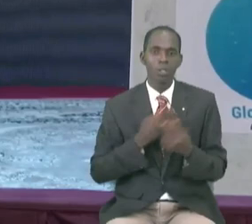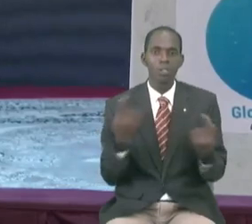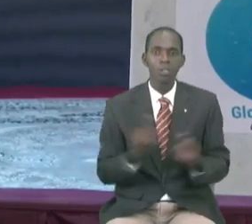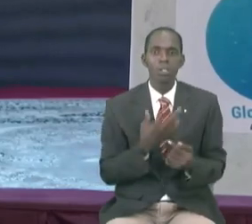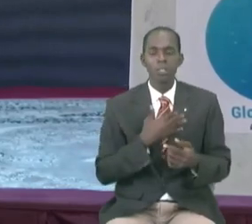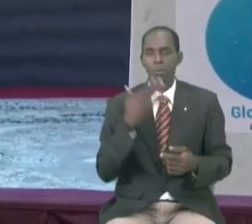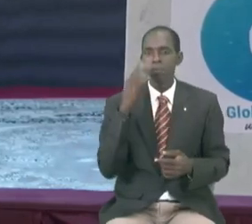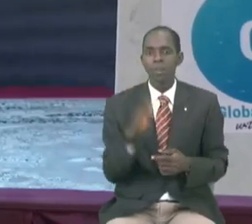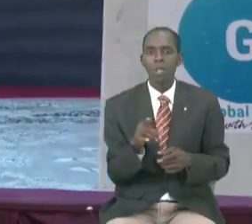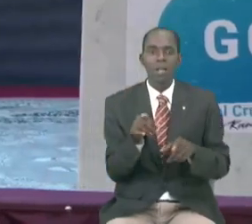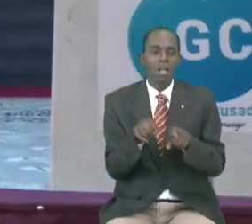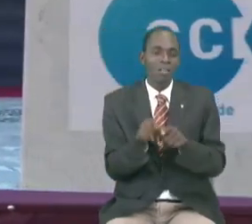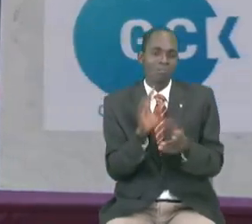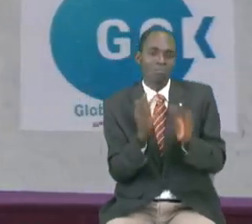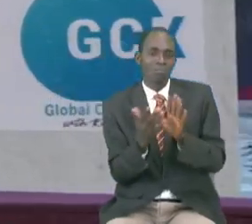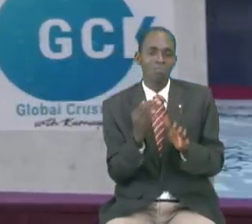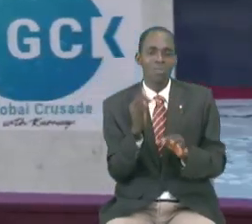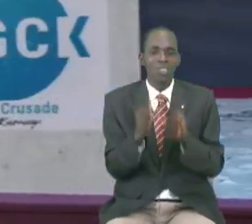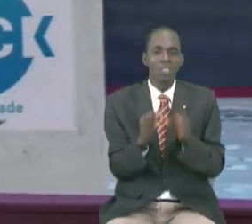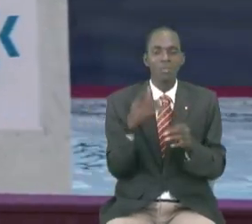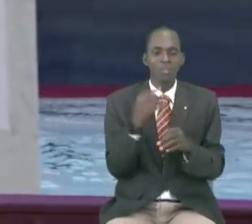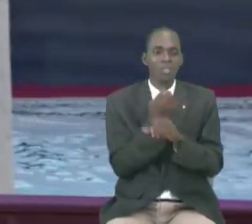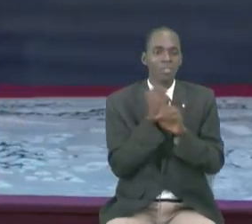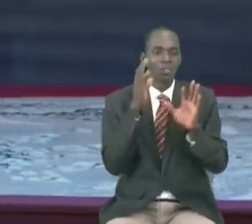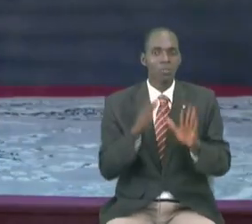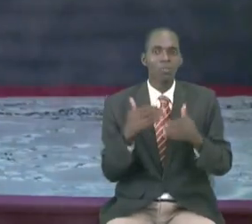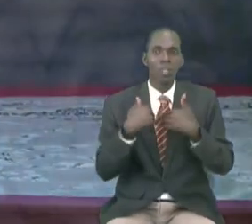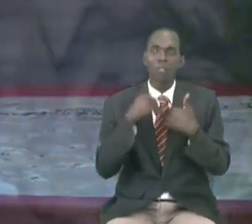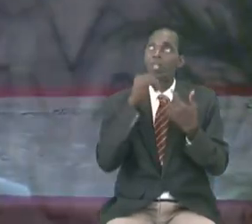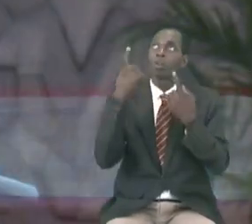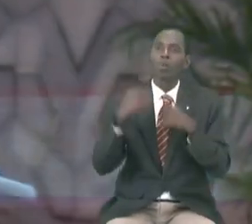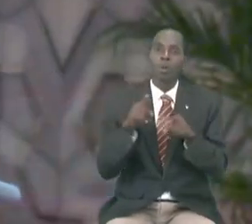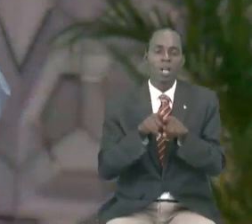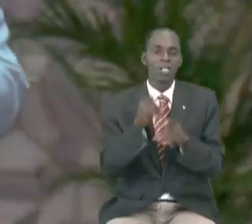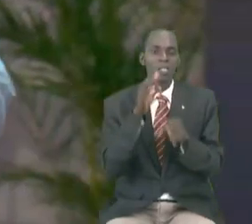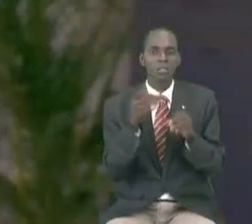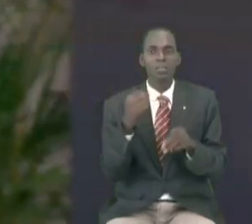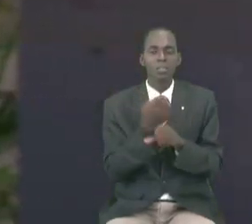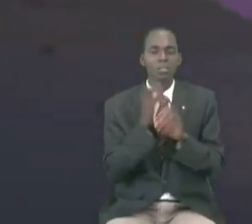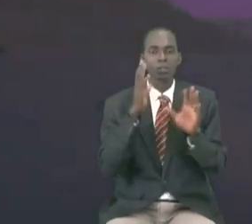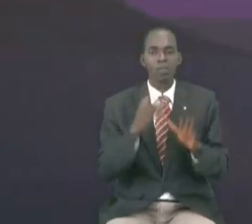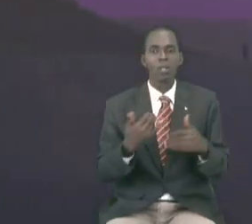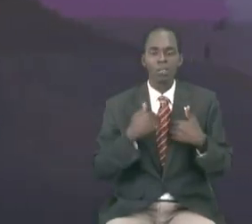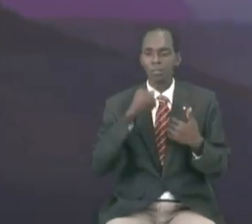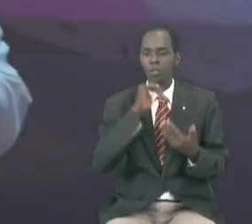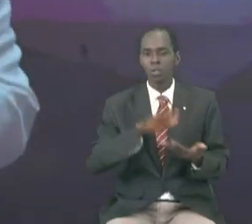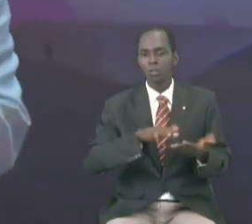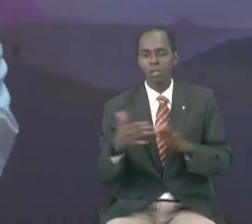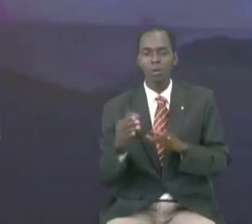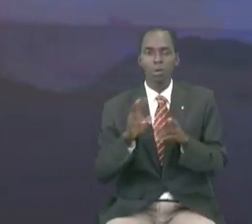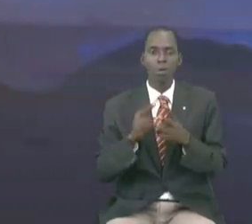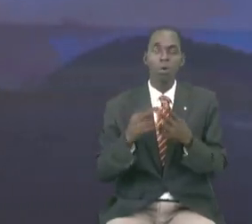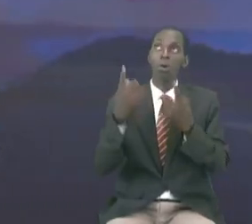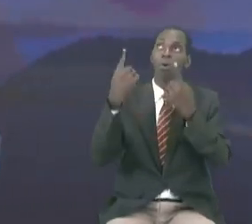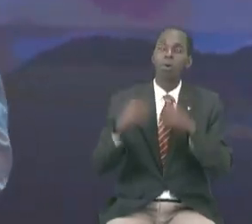not sacrificed for us, when we go in that kind of journey, we do not fear the